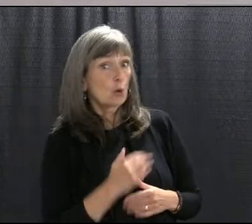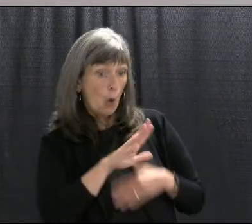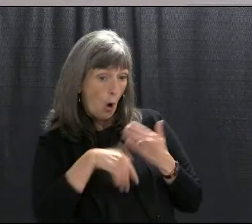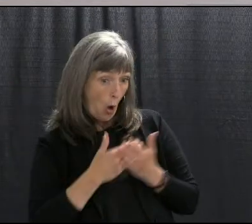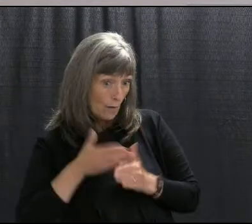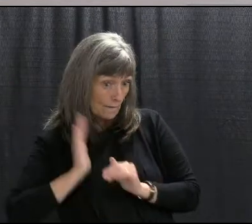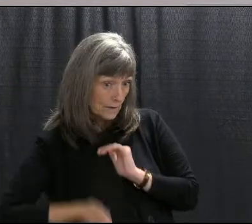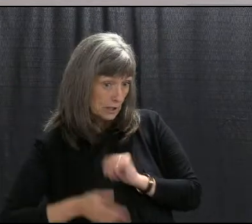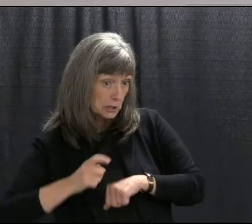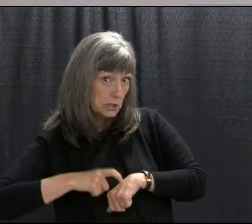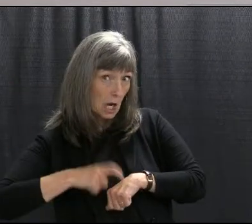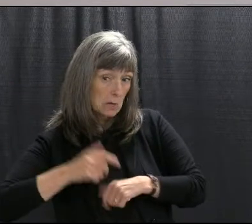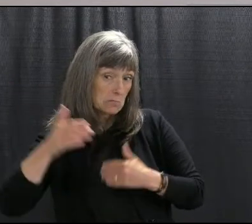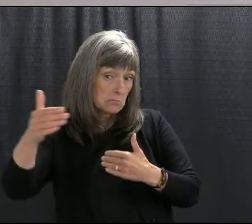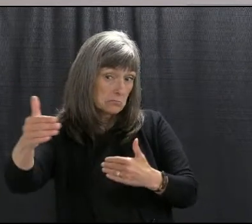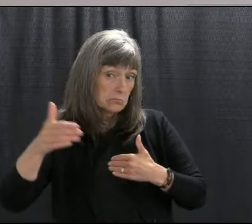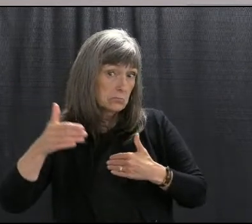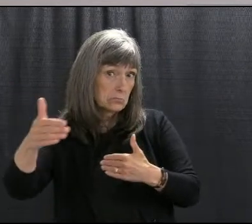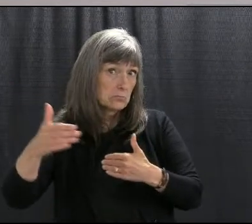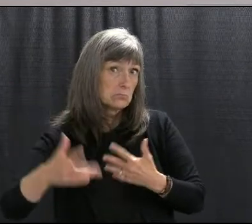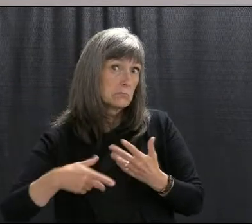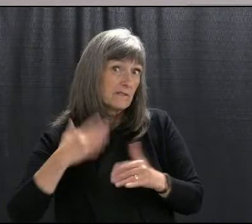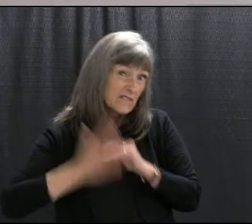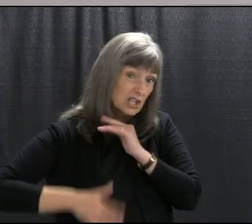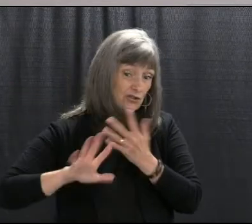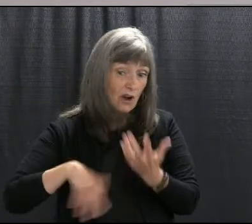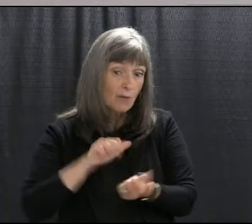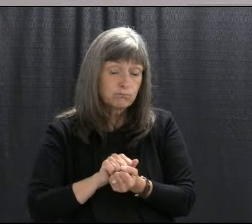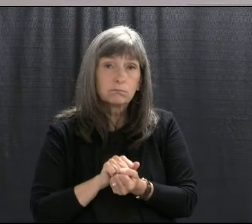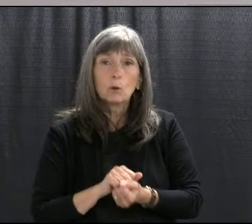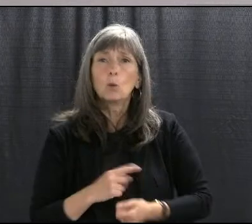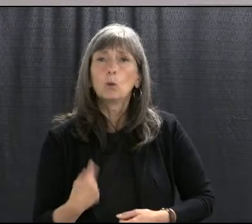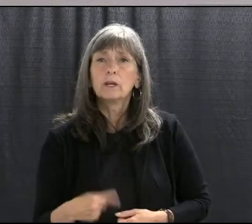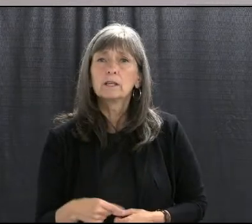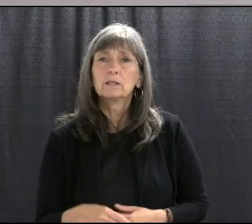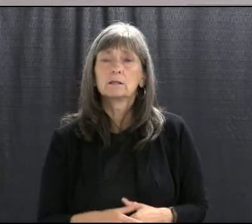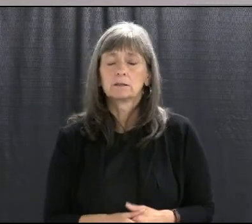be completed, even the long-term ones?